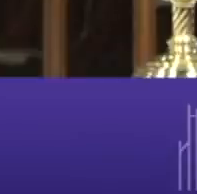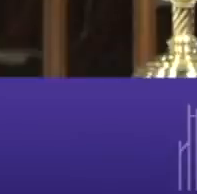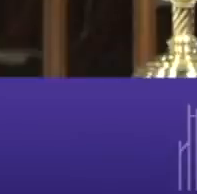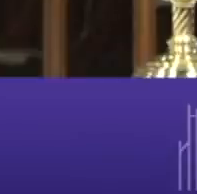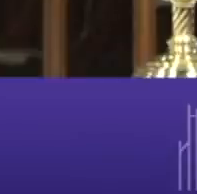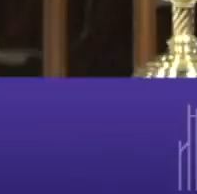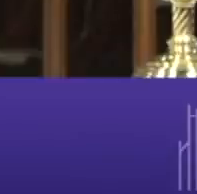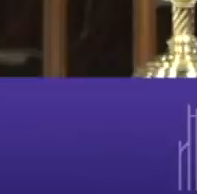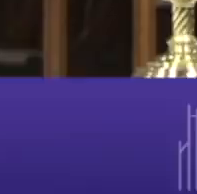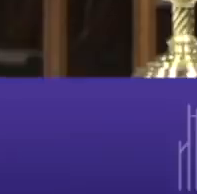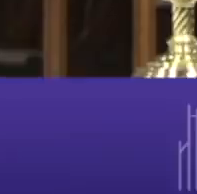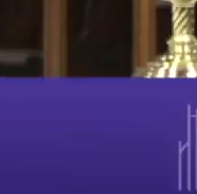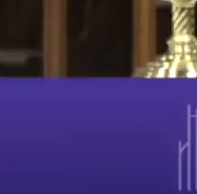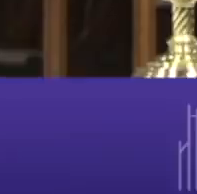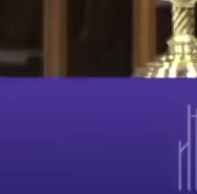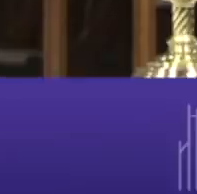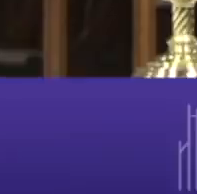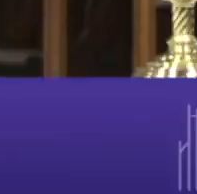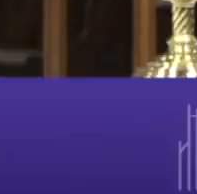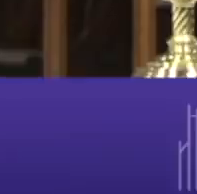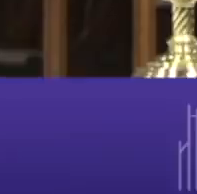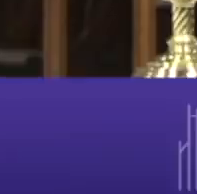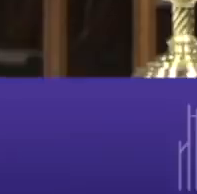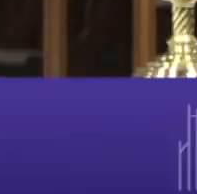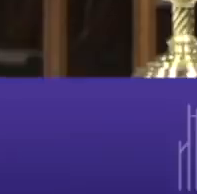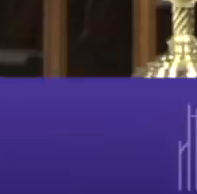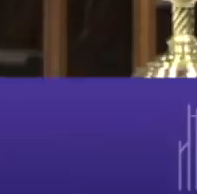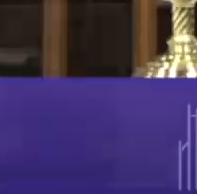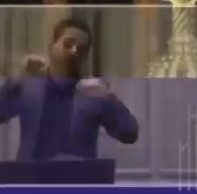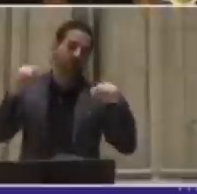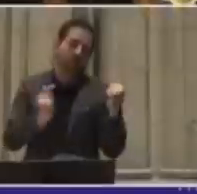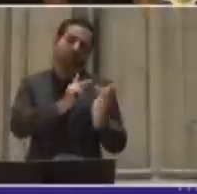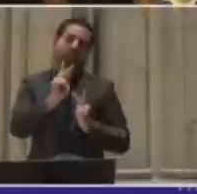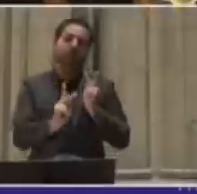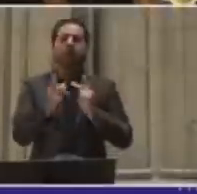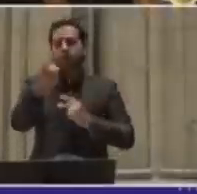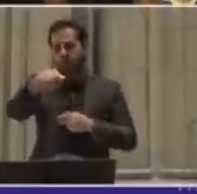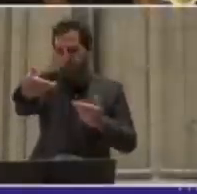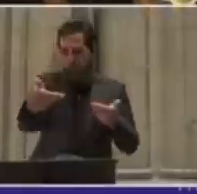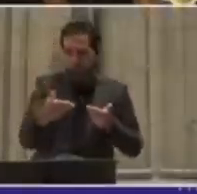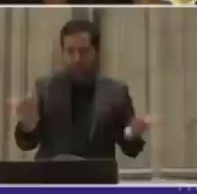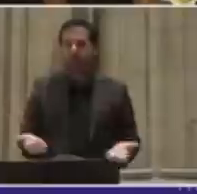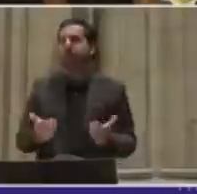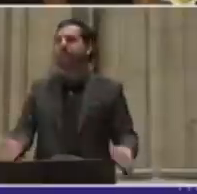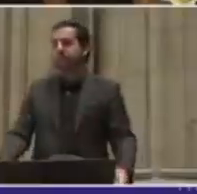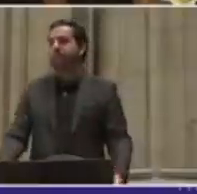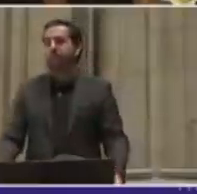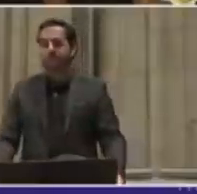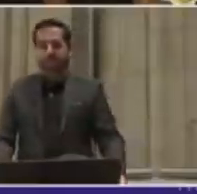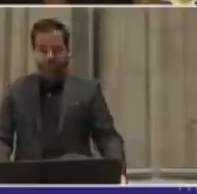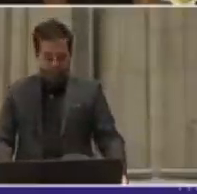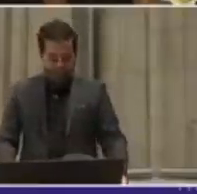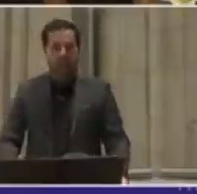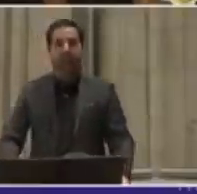family, and we are always a house of prayer for all people, and you are most welcome here.